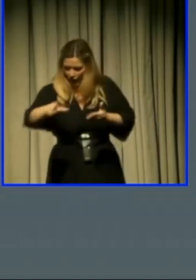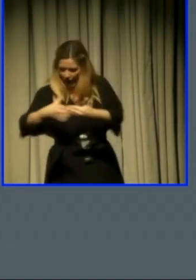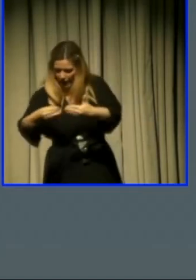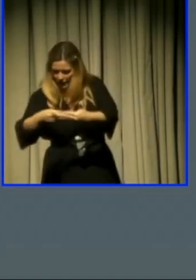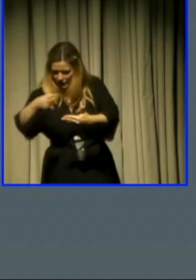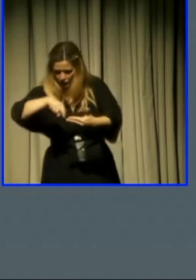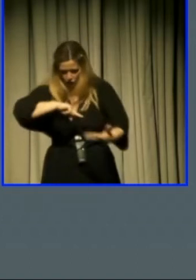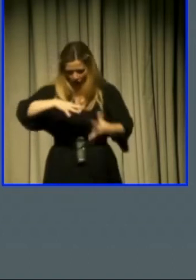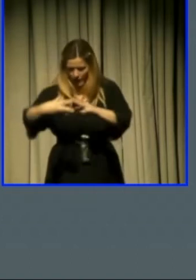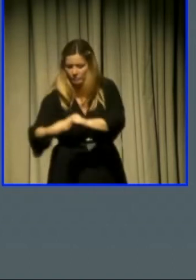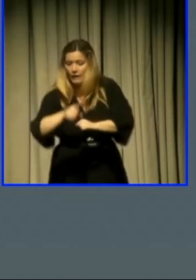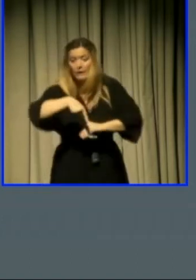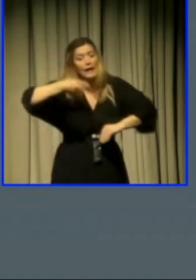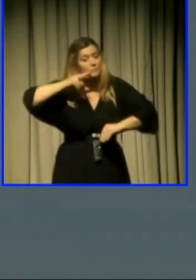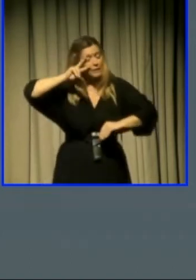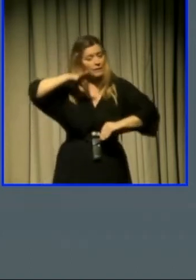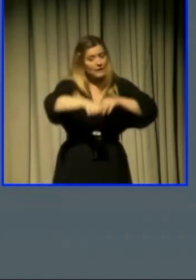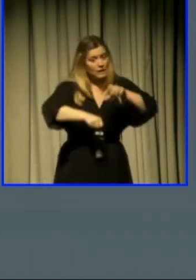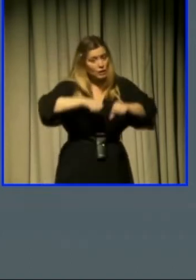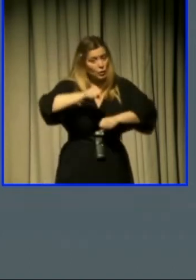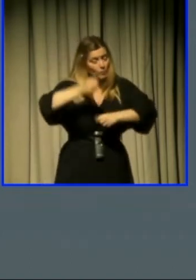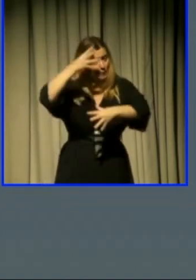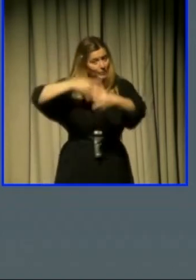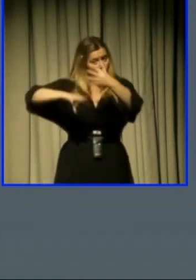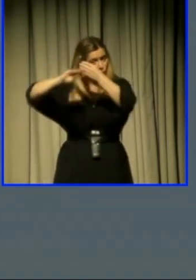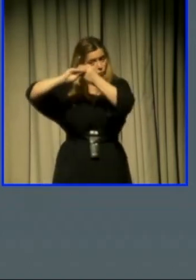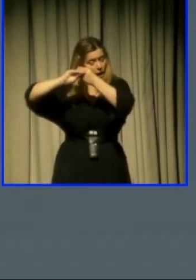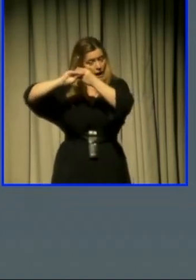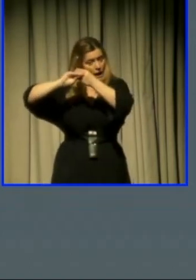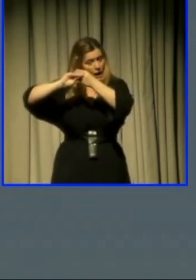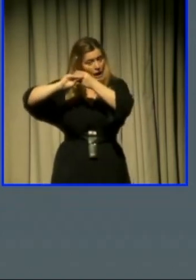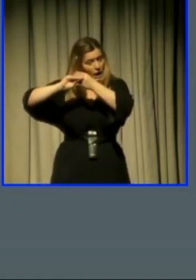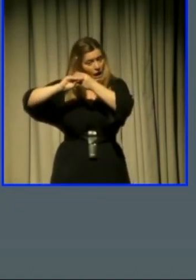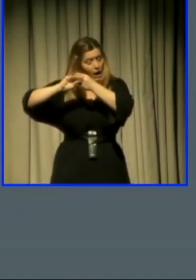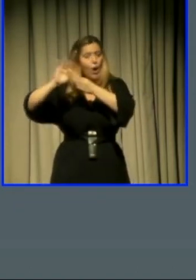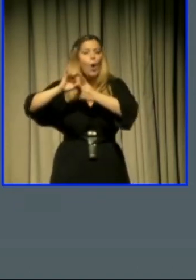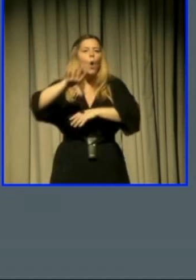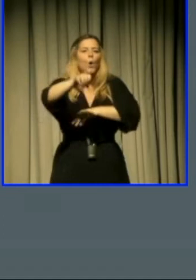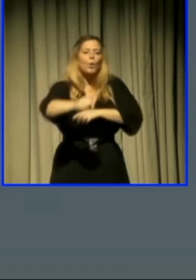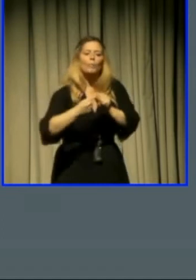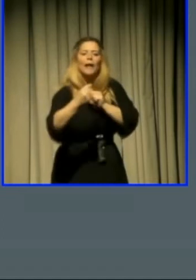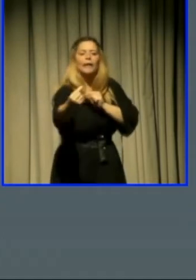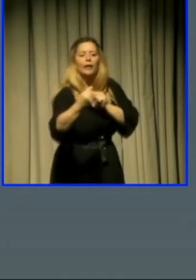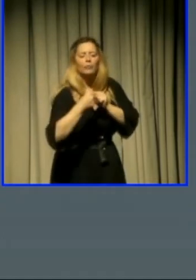experiences is becoming more and more sophisticated, and the simple, web